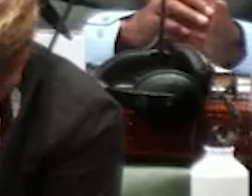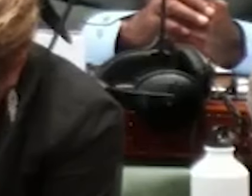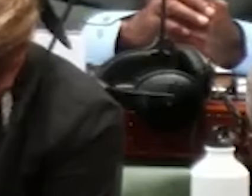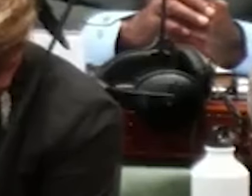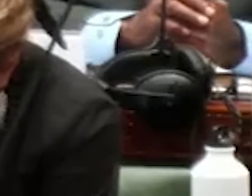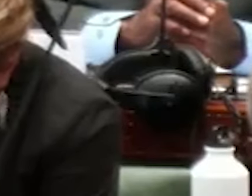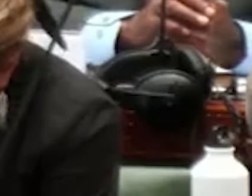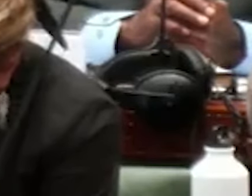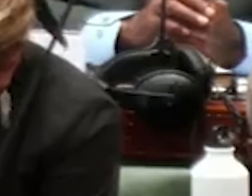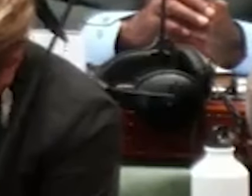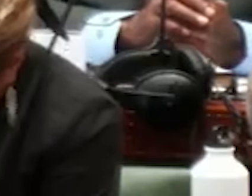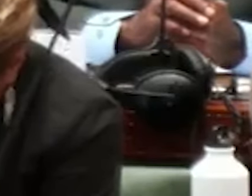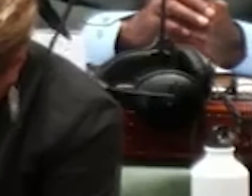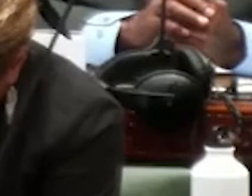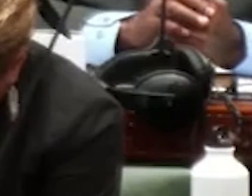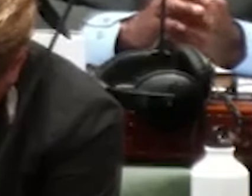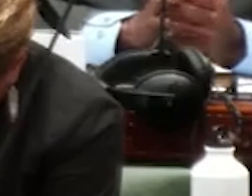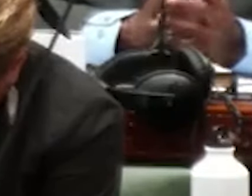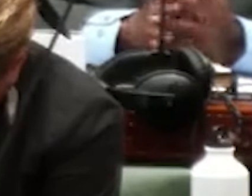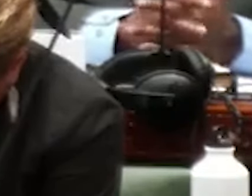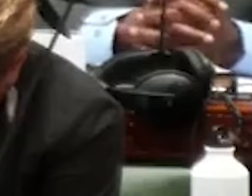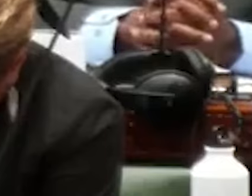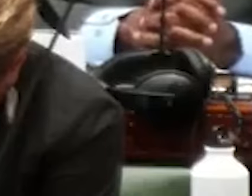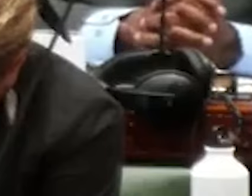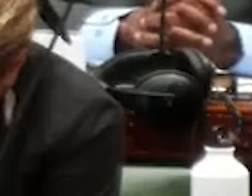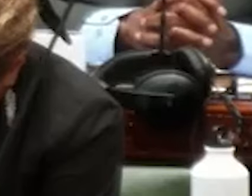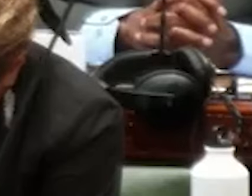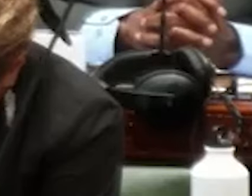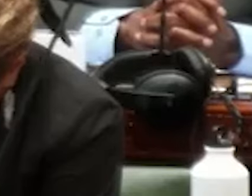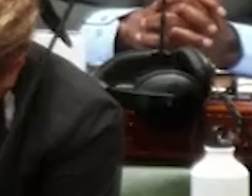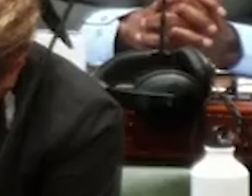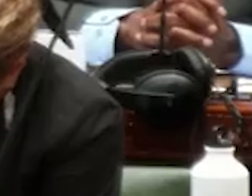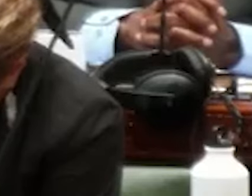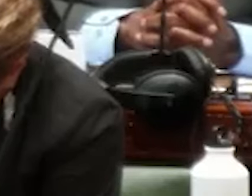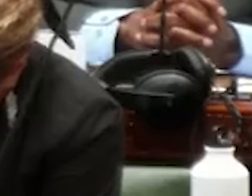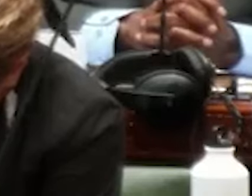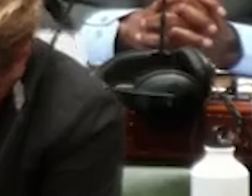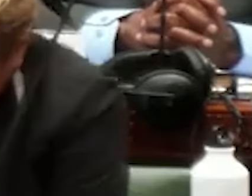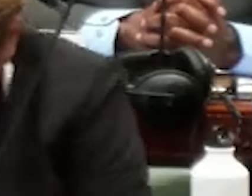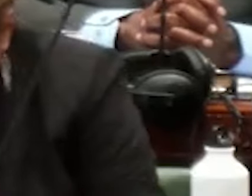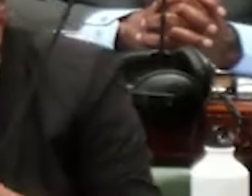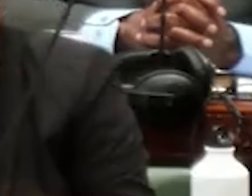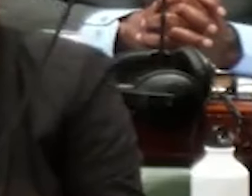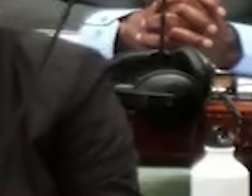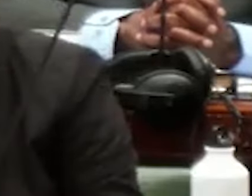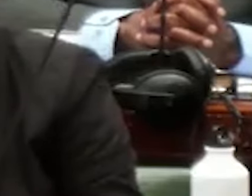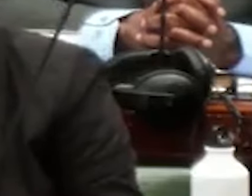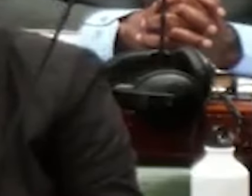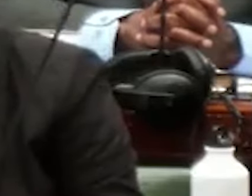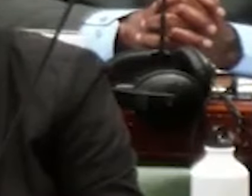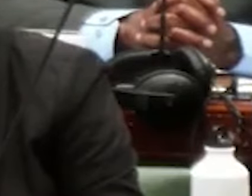of services in towns and city councils in this country. And the blame for what is there today